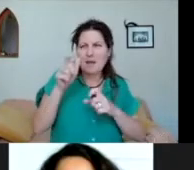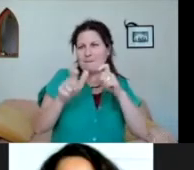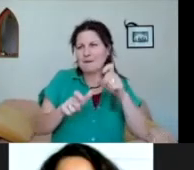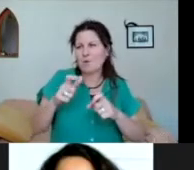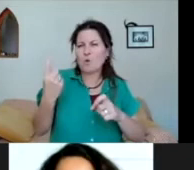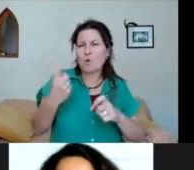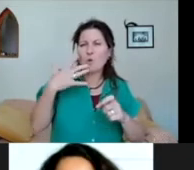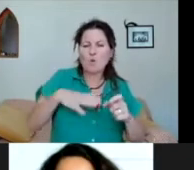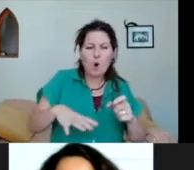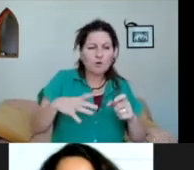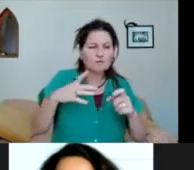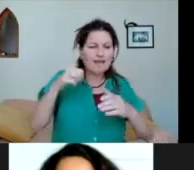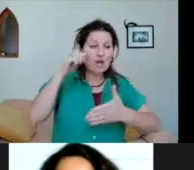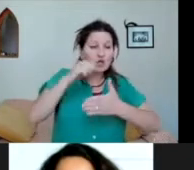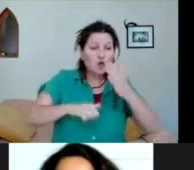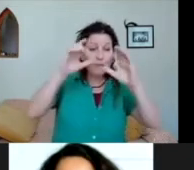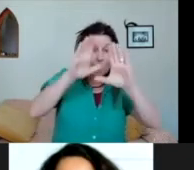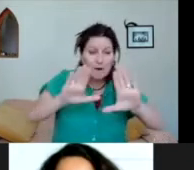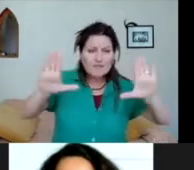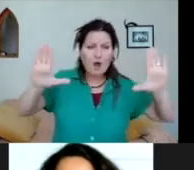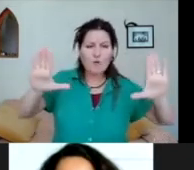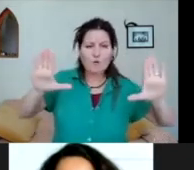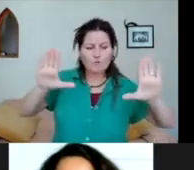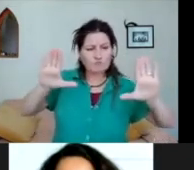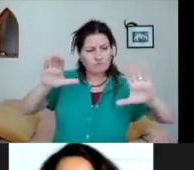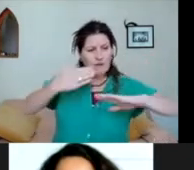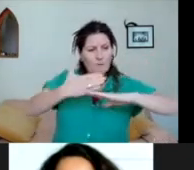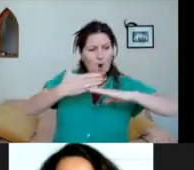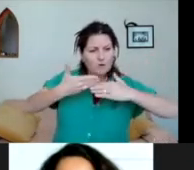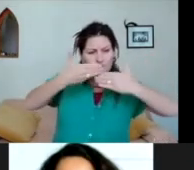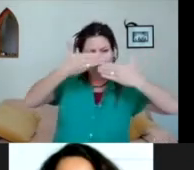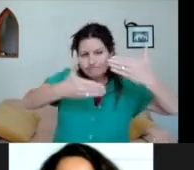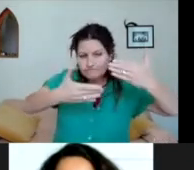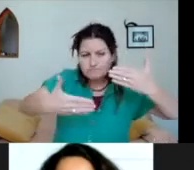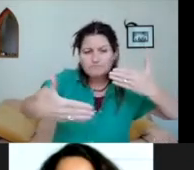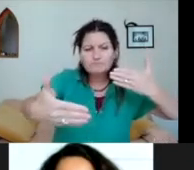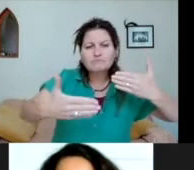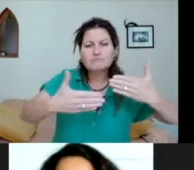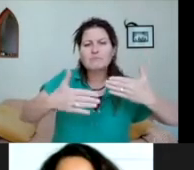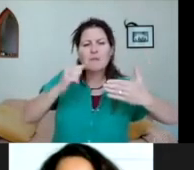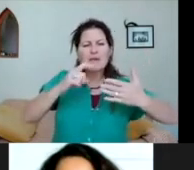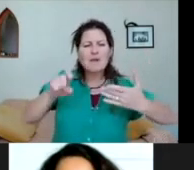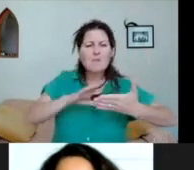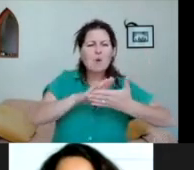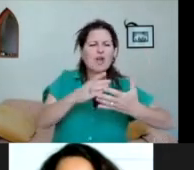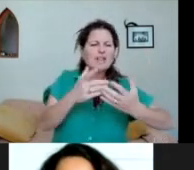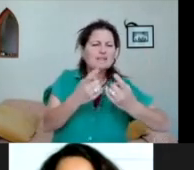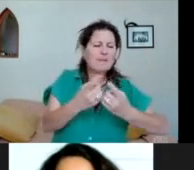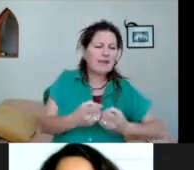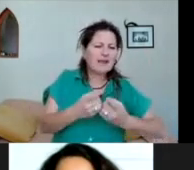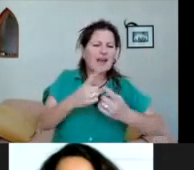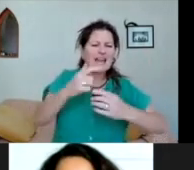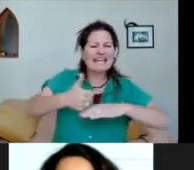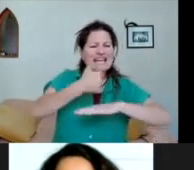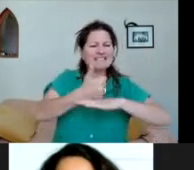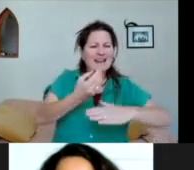of conversation over the next month going forward. I'd probably put something in like installation